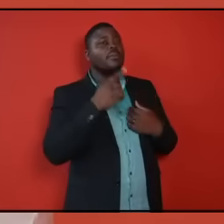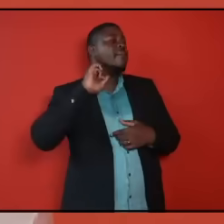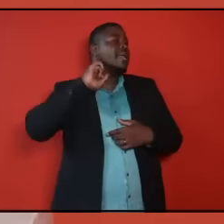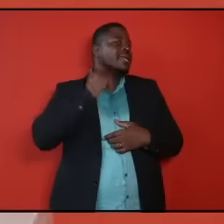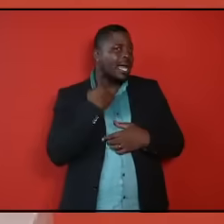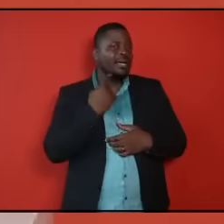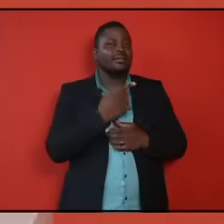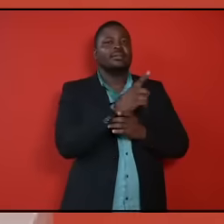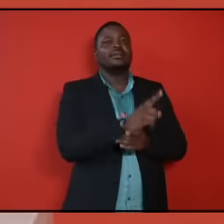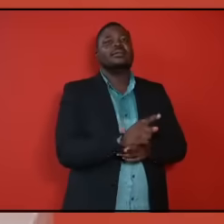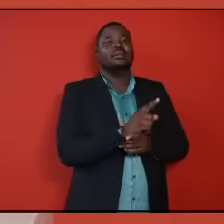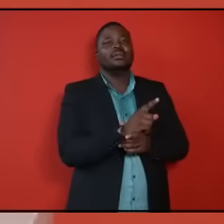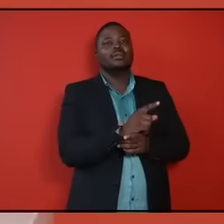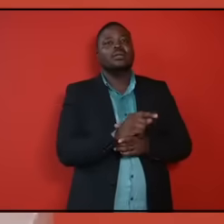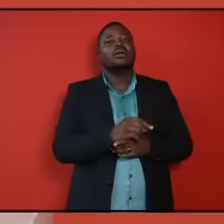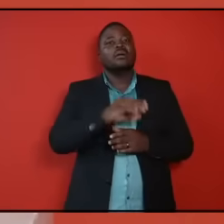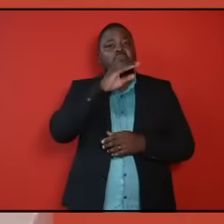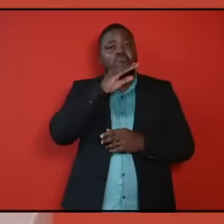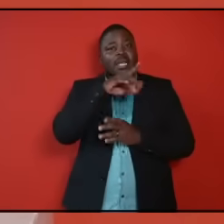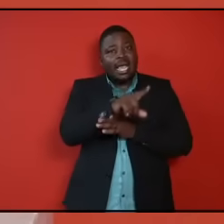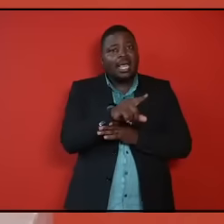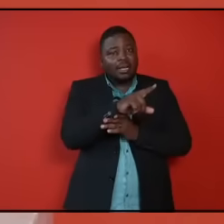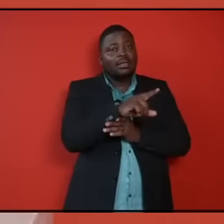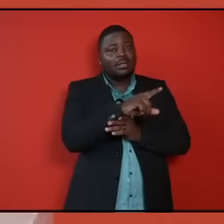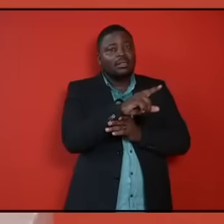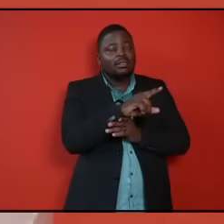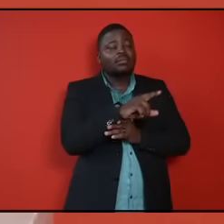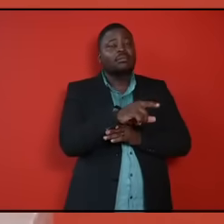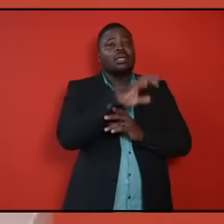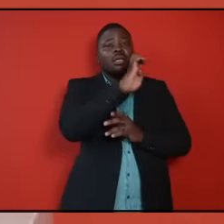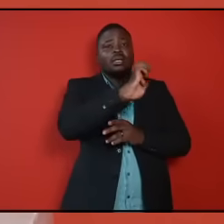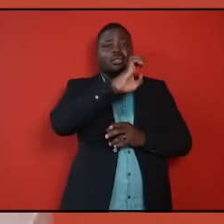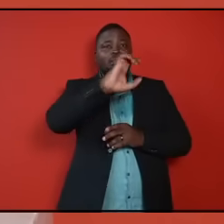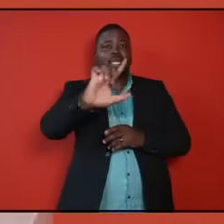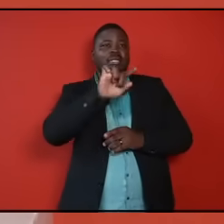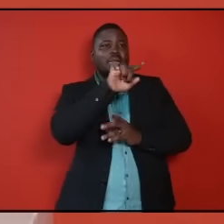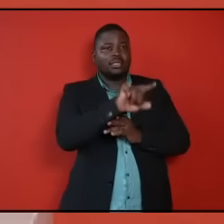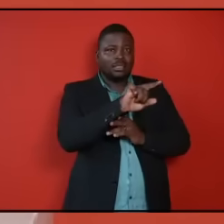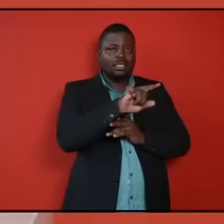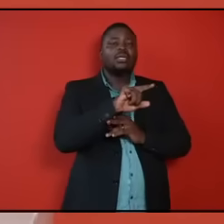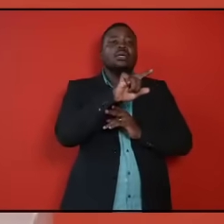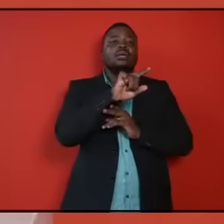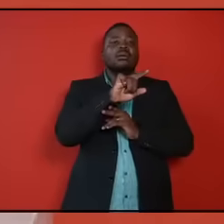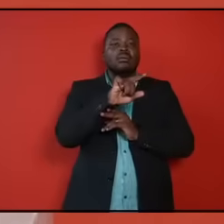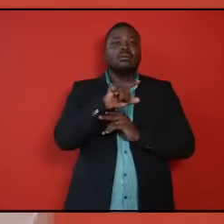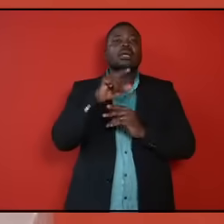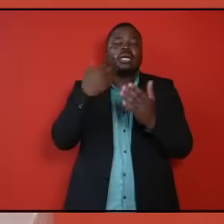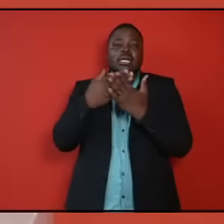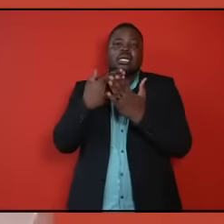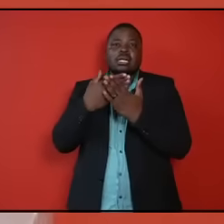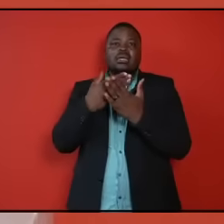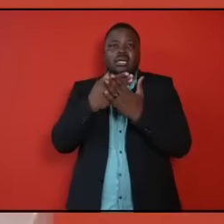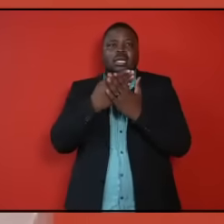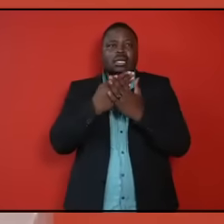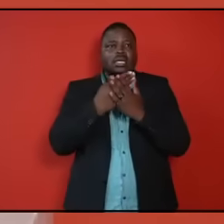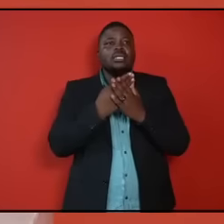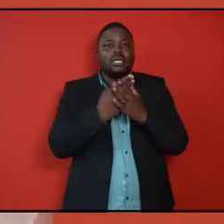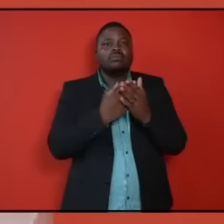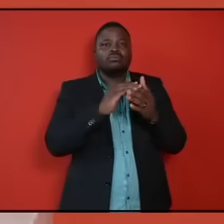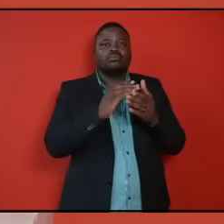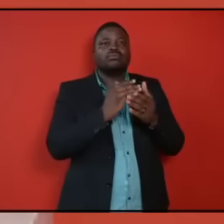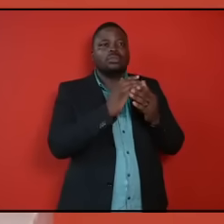And therefore the East London sub-region must open a case against her. She's under oath. She has to tell the